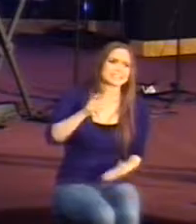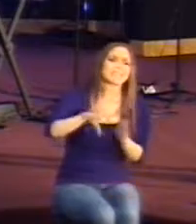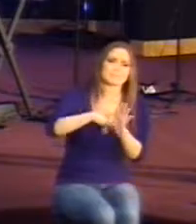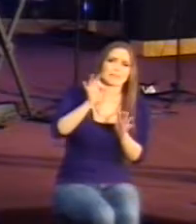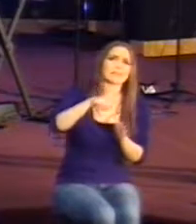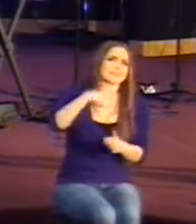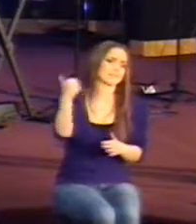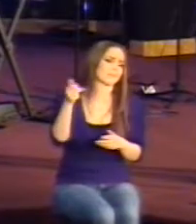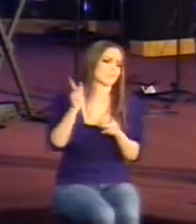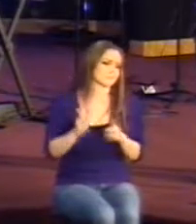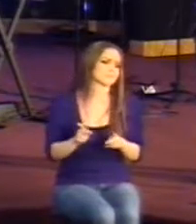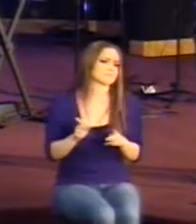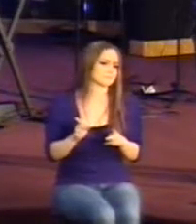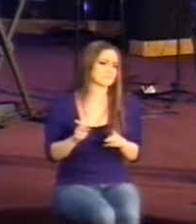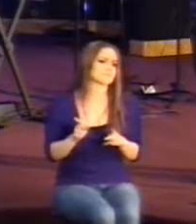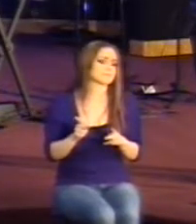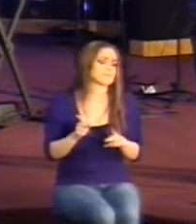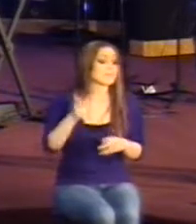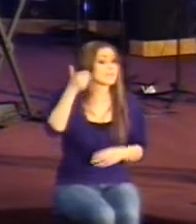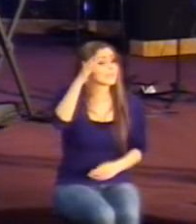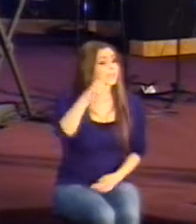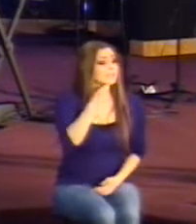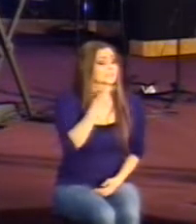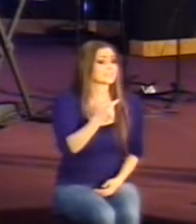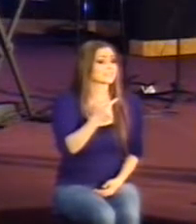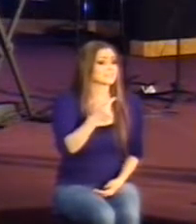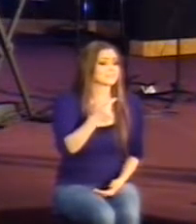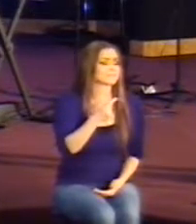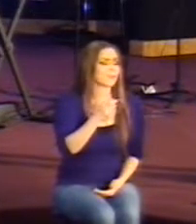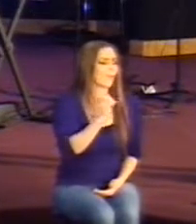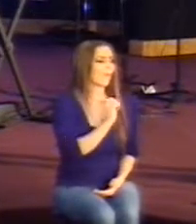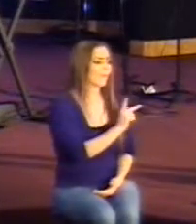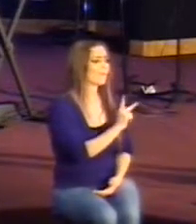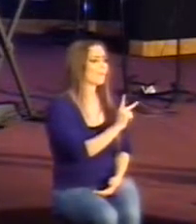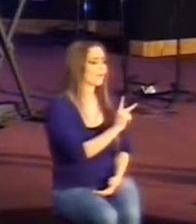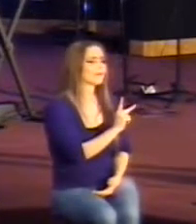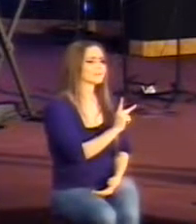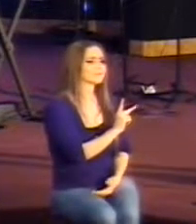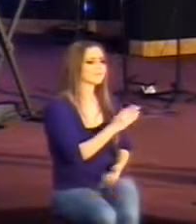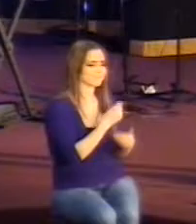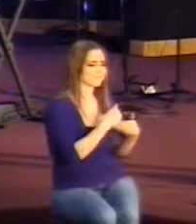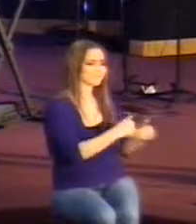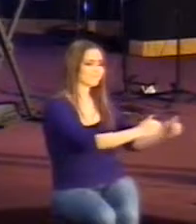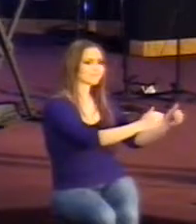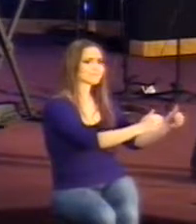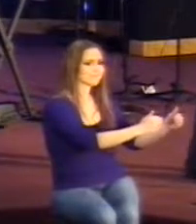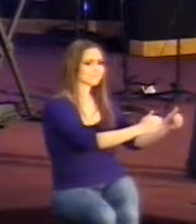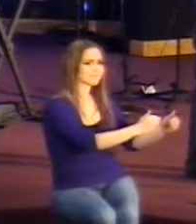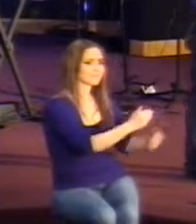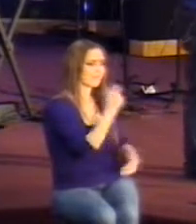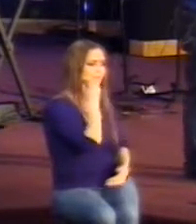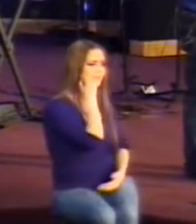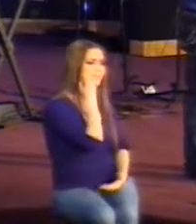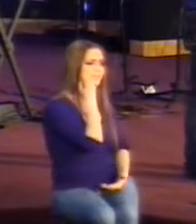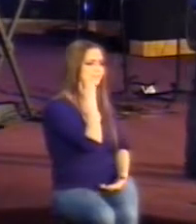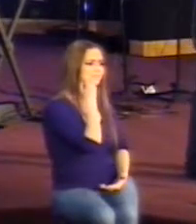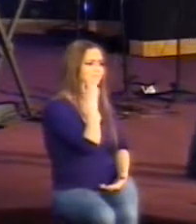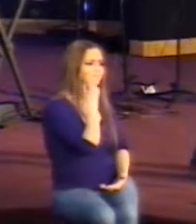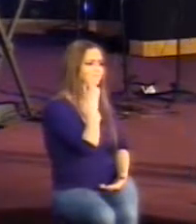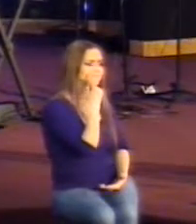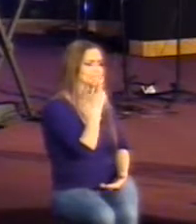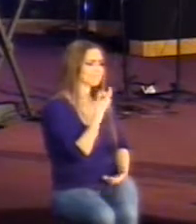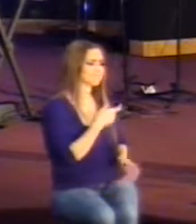else. And God said to me, okay, Chris, go ahead. I understand. Don't worry